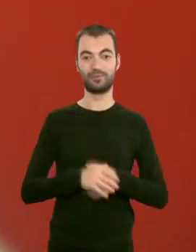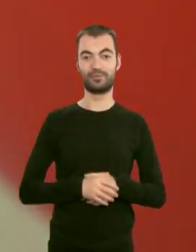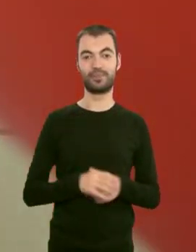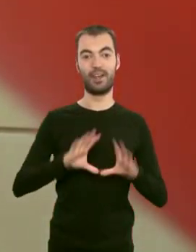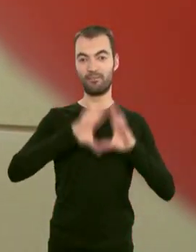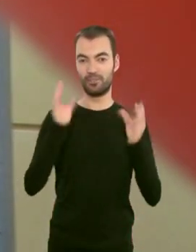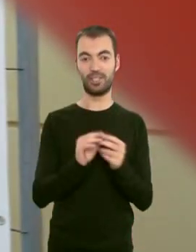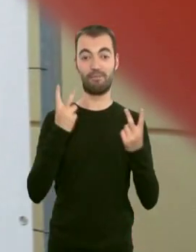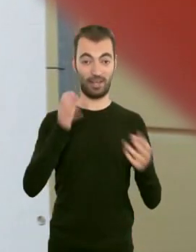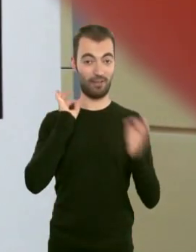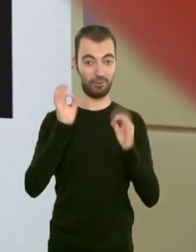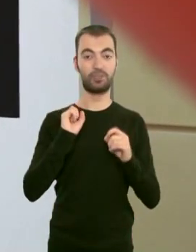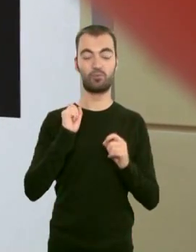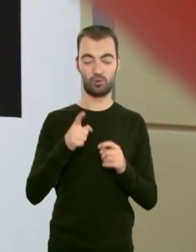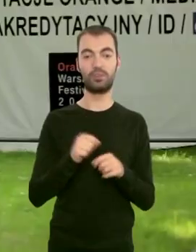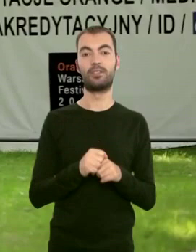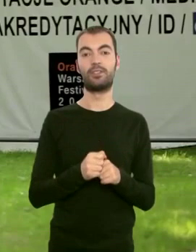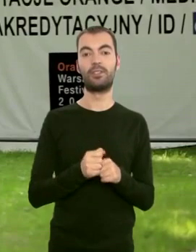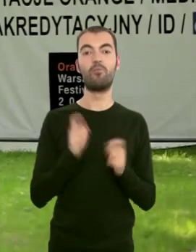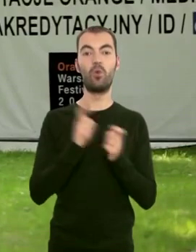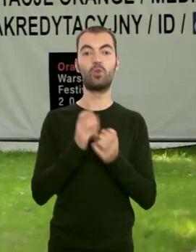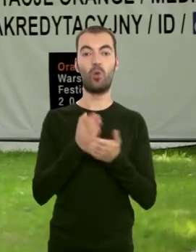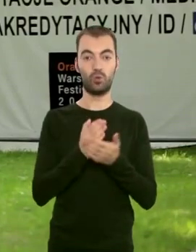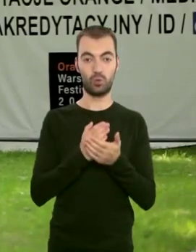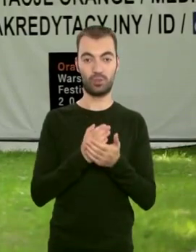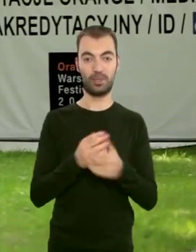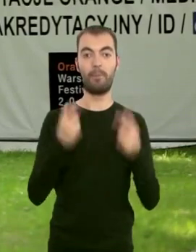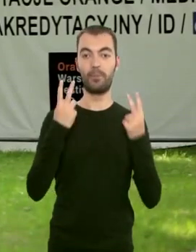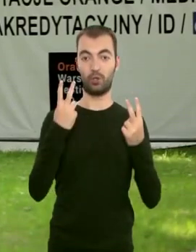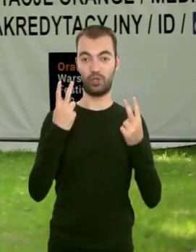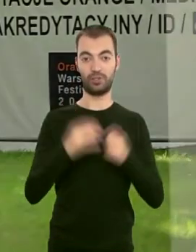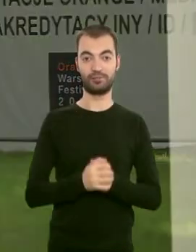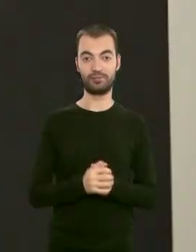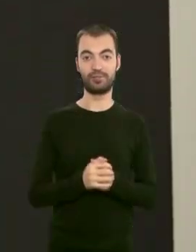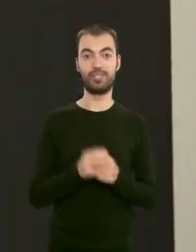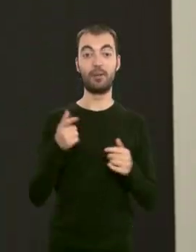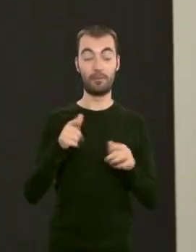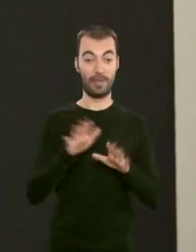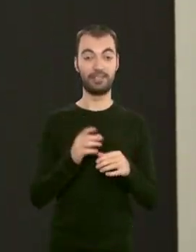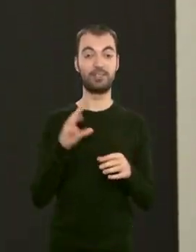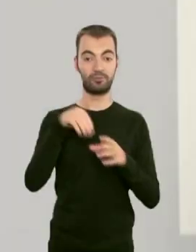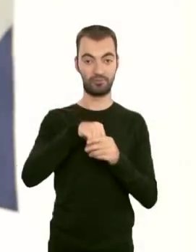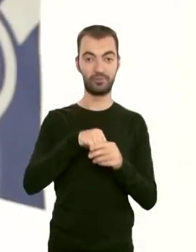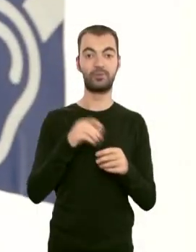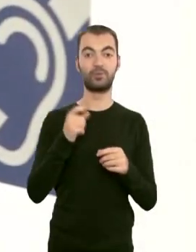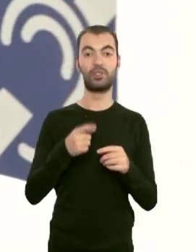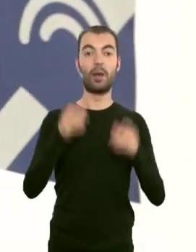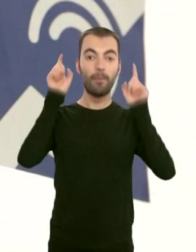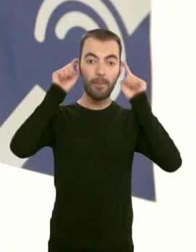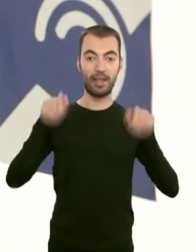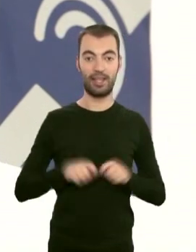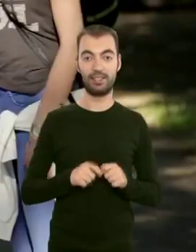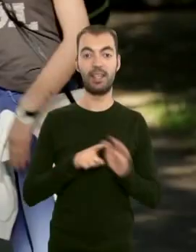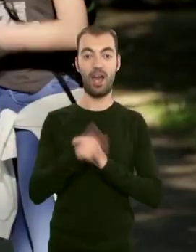All the important information was available at the priority service point. Equipped with an audio induction loop for the hearing impaired.